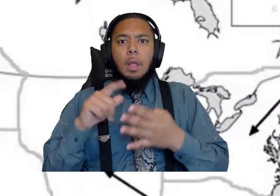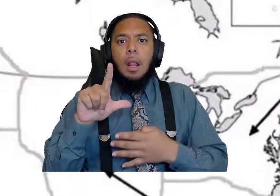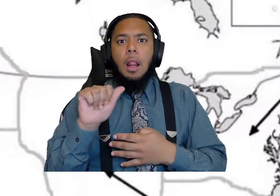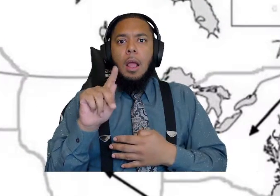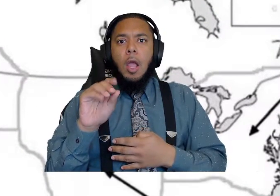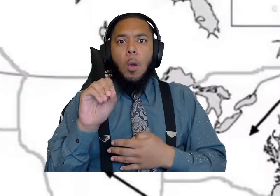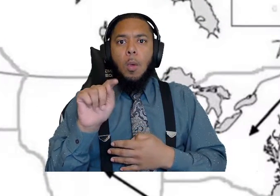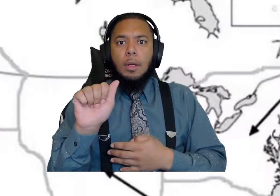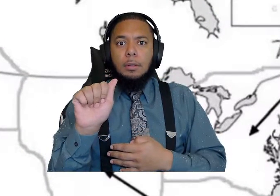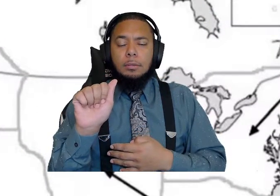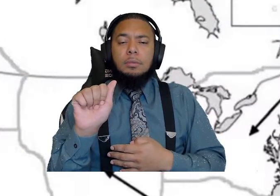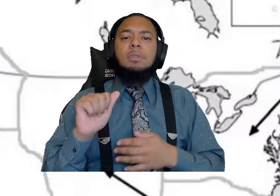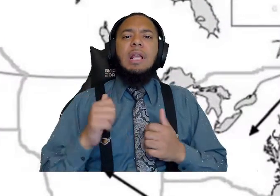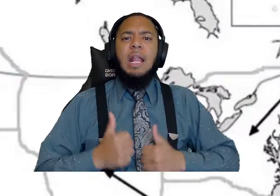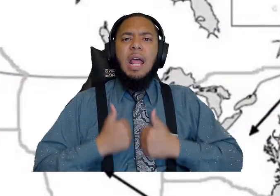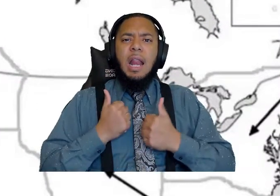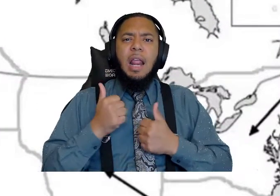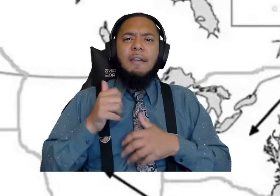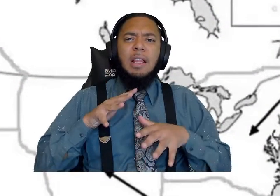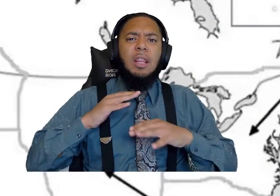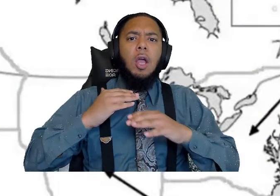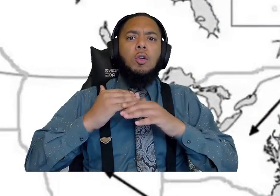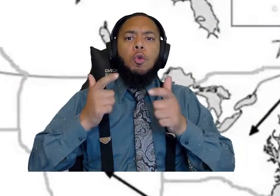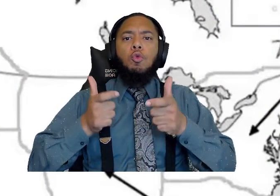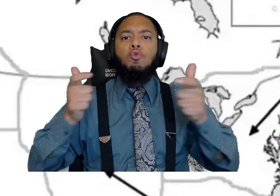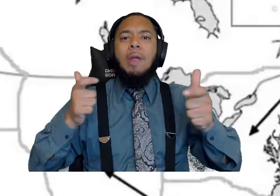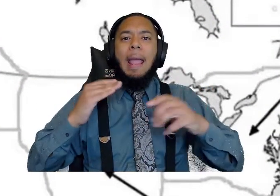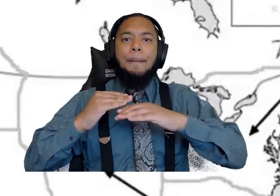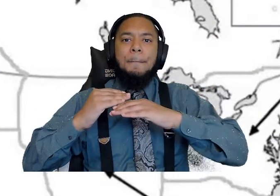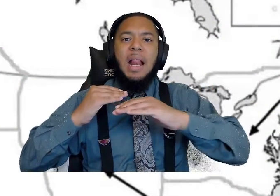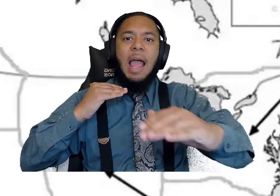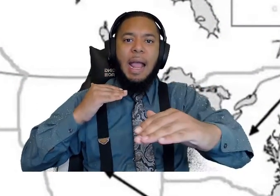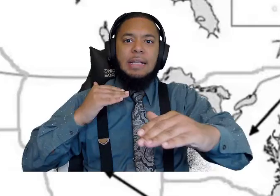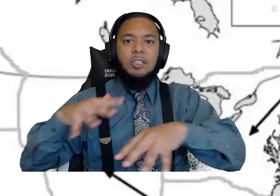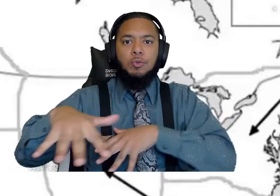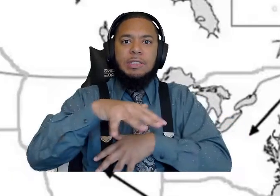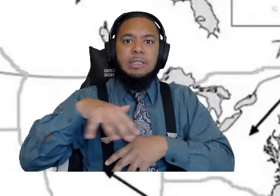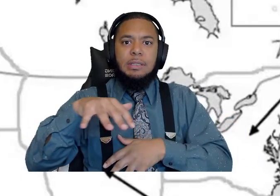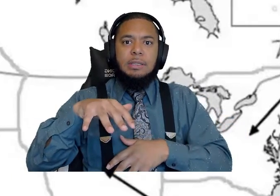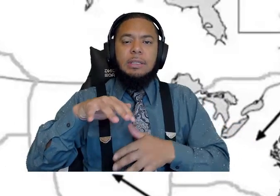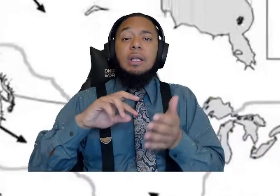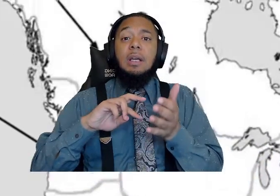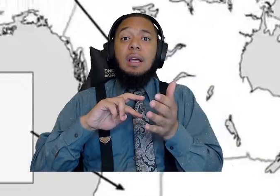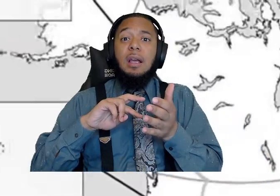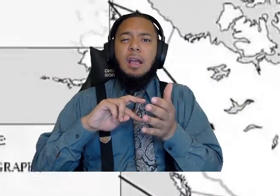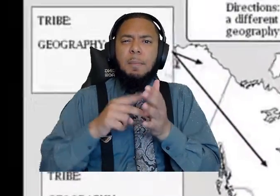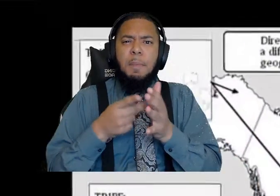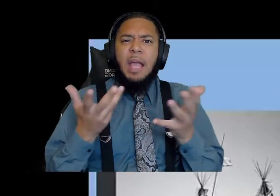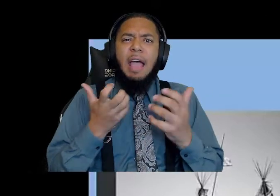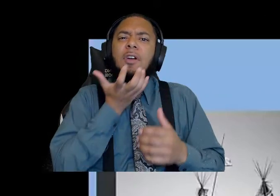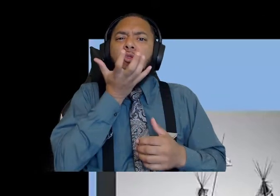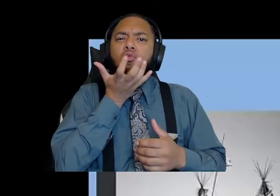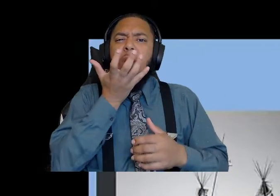The Lakota live in the Great Plains region. This region is characterized by dry grasslands.